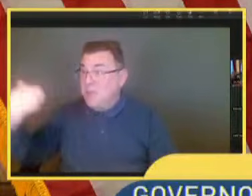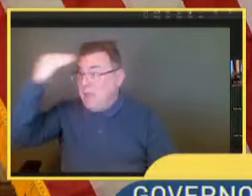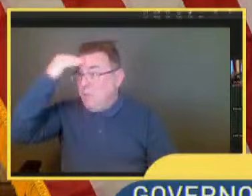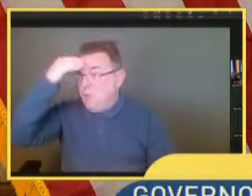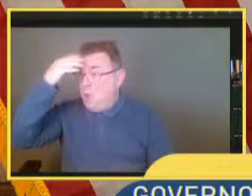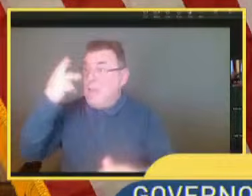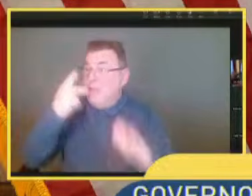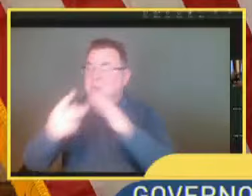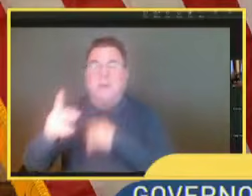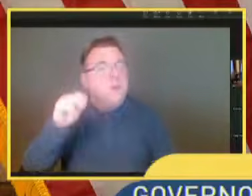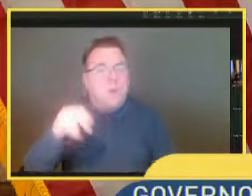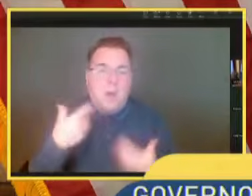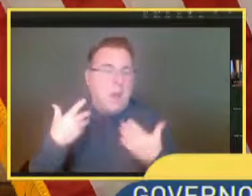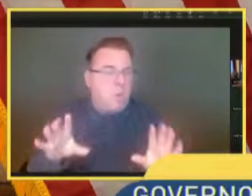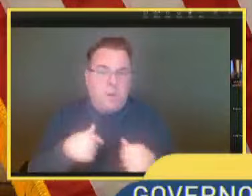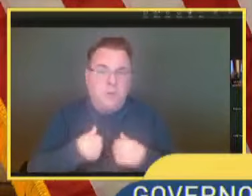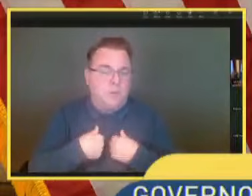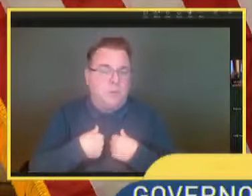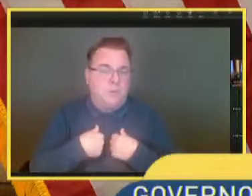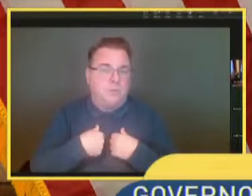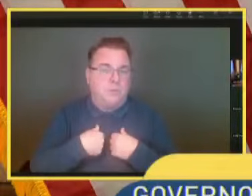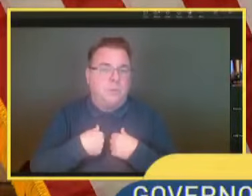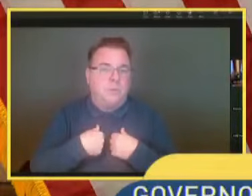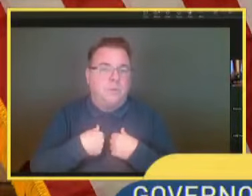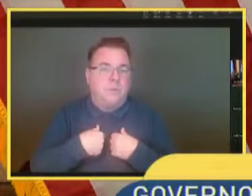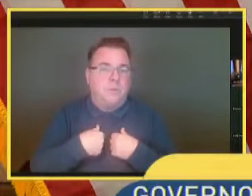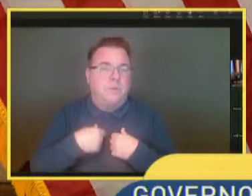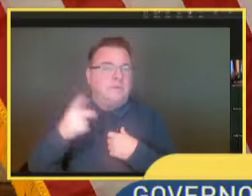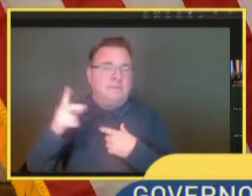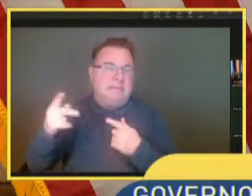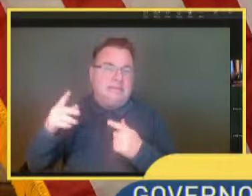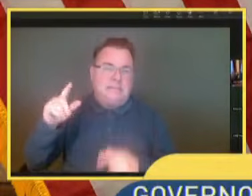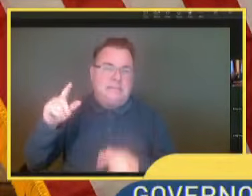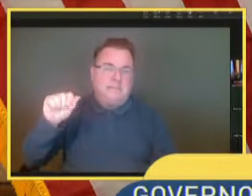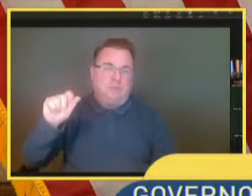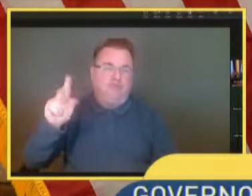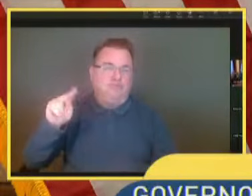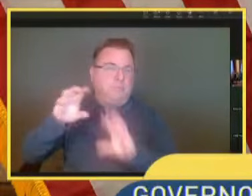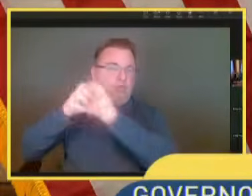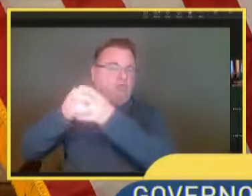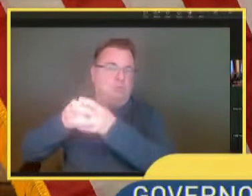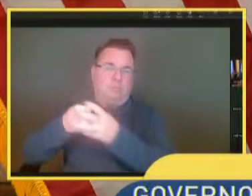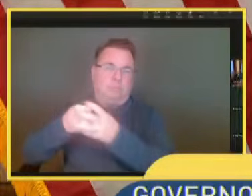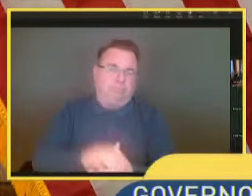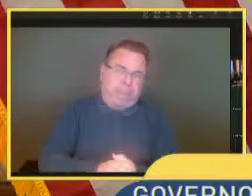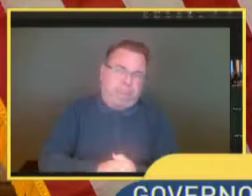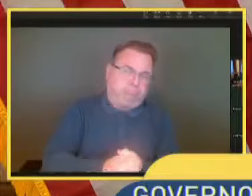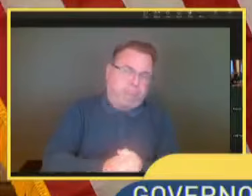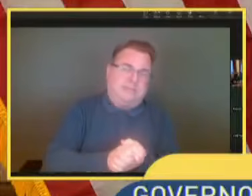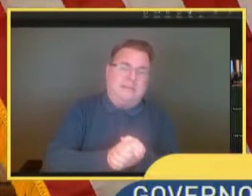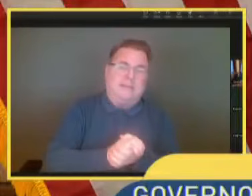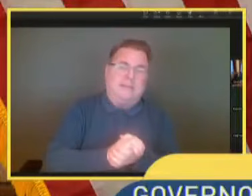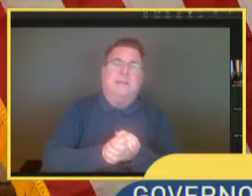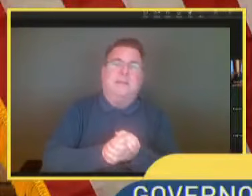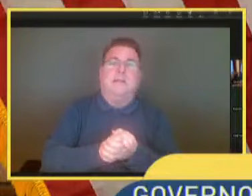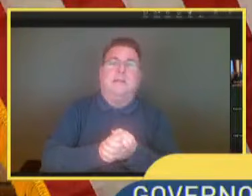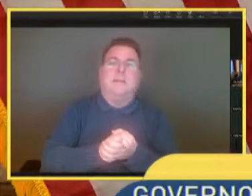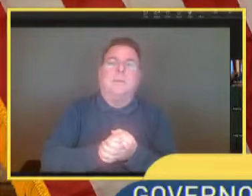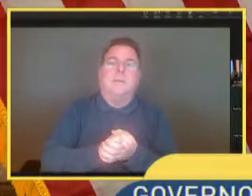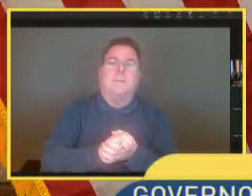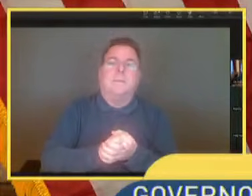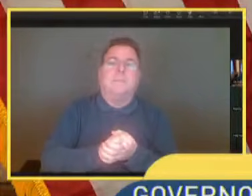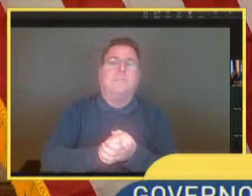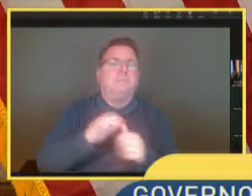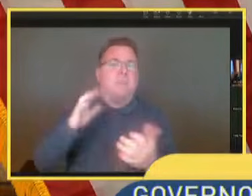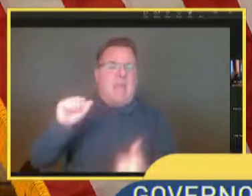as well as Attorney General, which makes sense when you're dealing with this administration. What I will say, and then Nick the Attorney General may want to add to that,